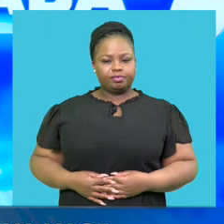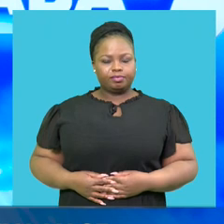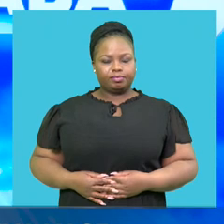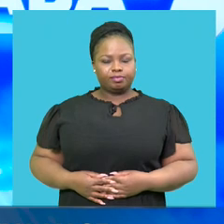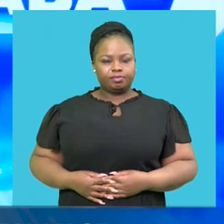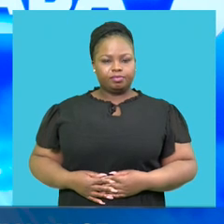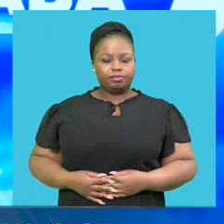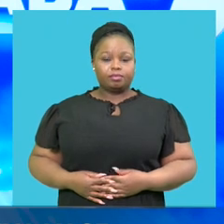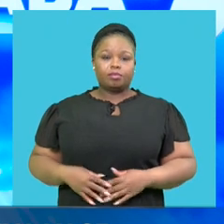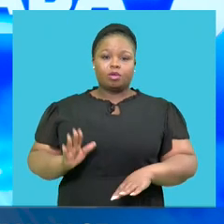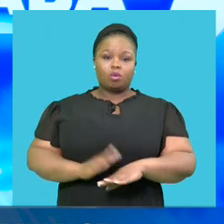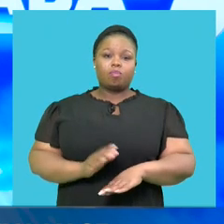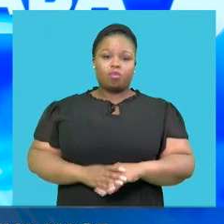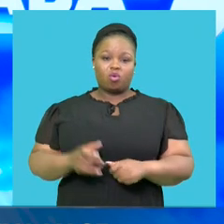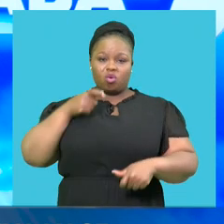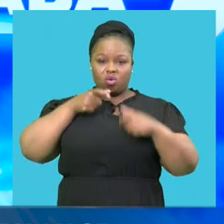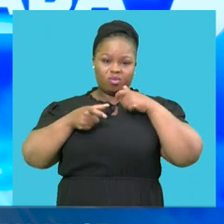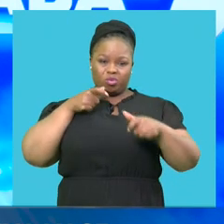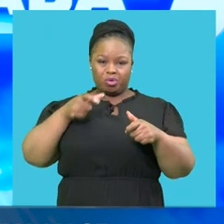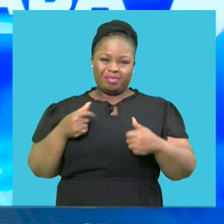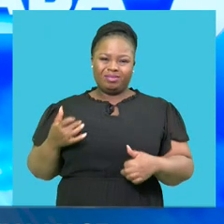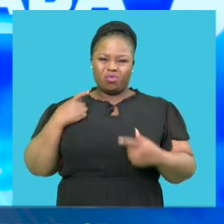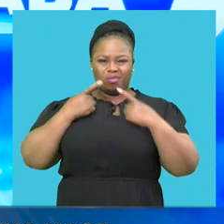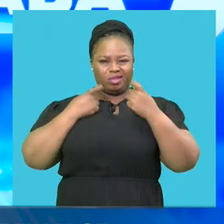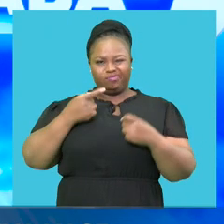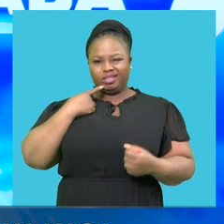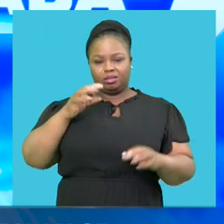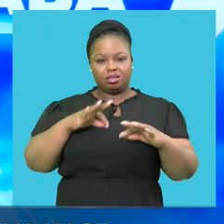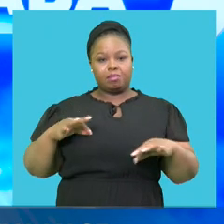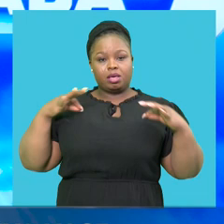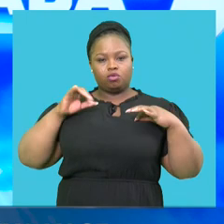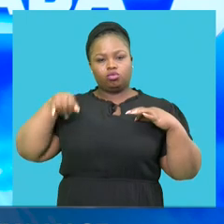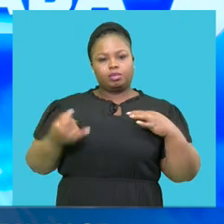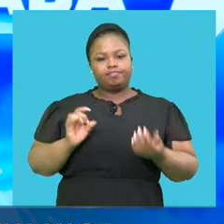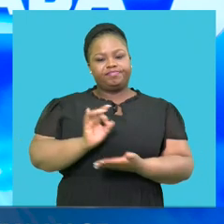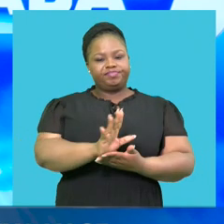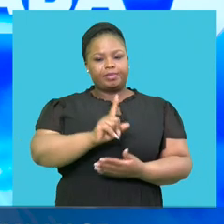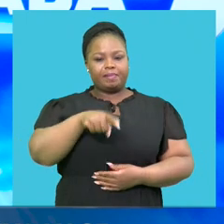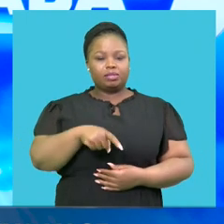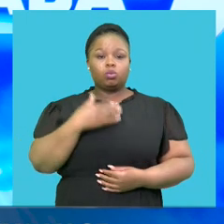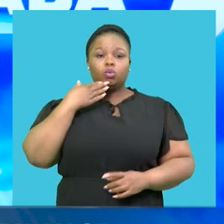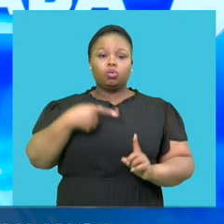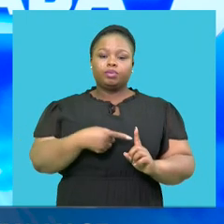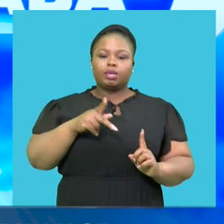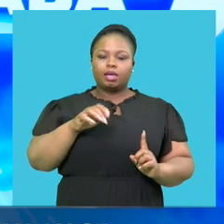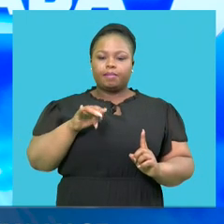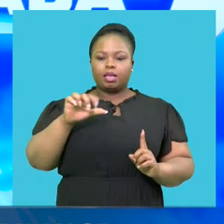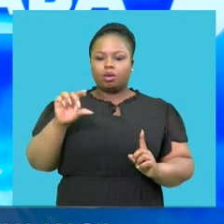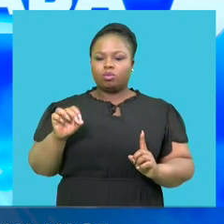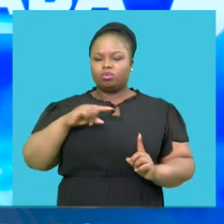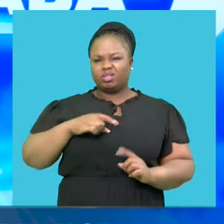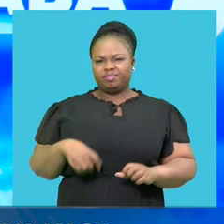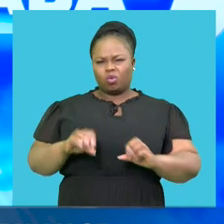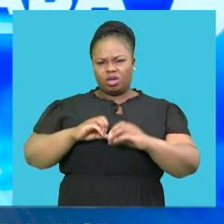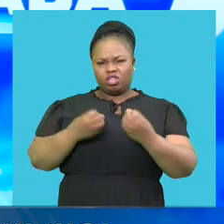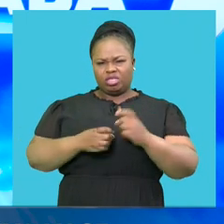Zia nguanda gii kano zuguti mea seko uli ukabelo kwa manda esu ule eskundlenim. Lezi ikalazo ikamuga e intlanga